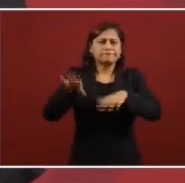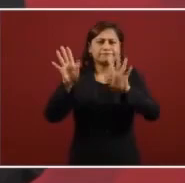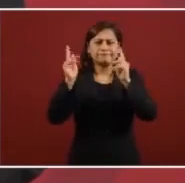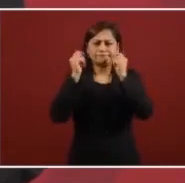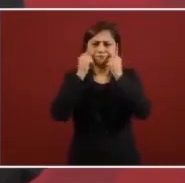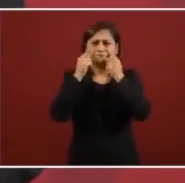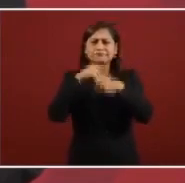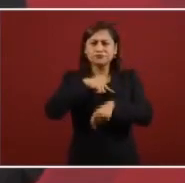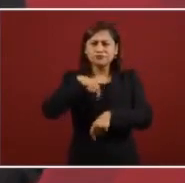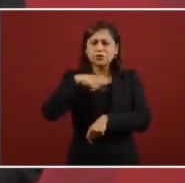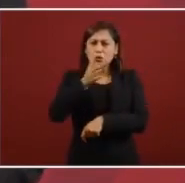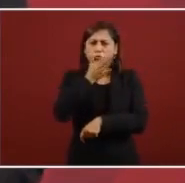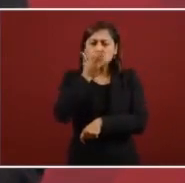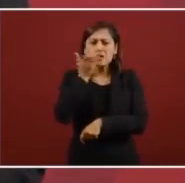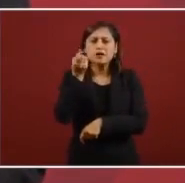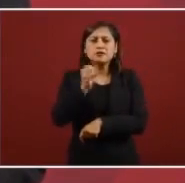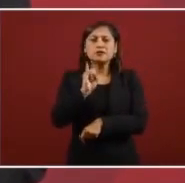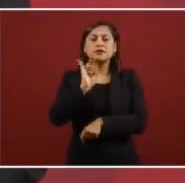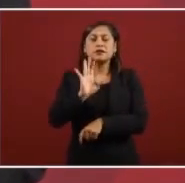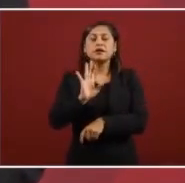It would be immoral, too,